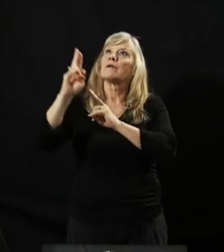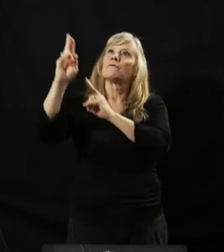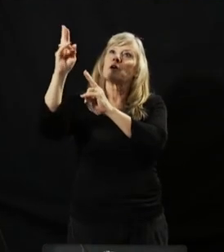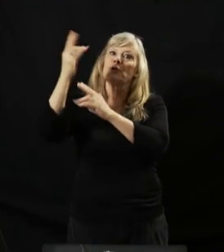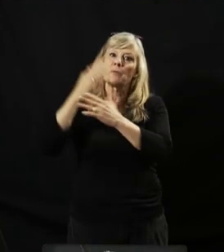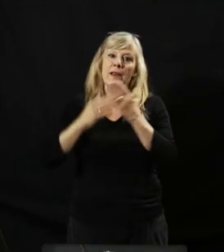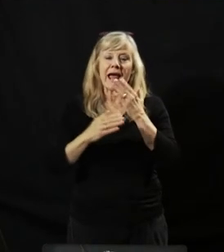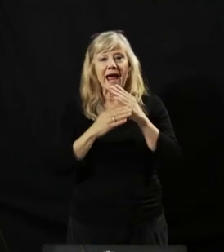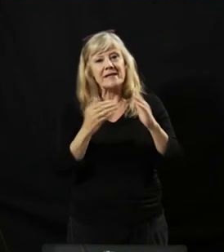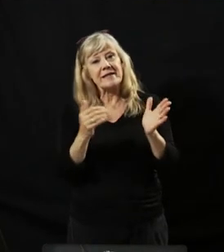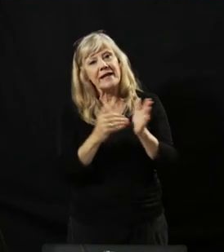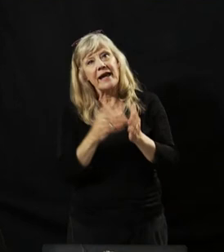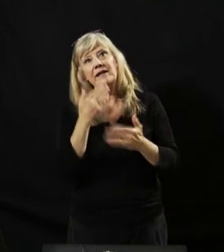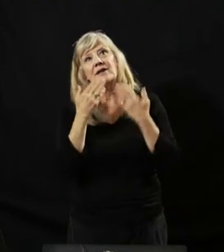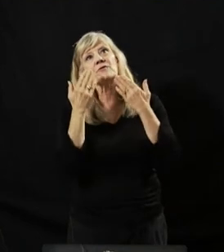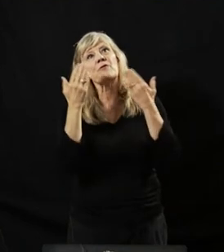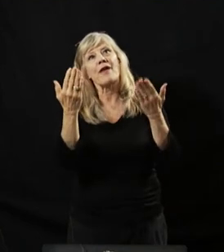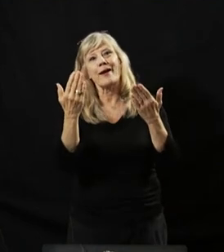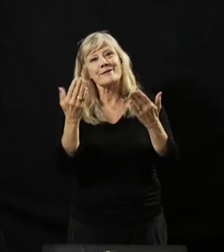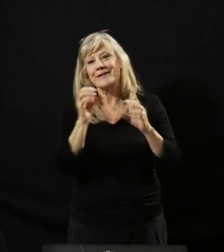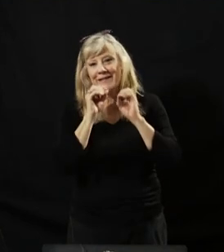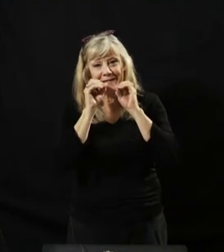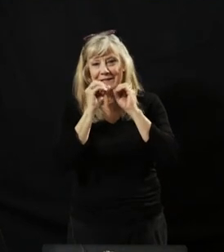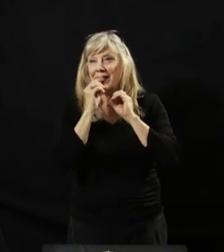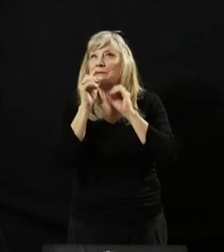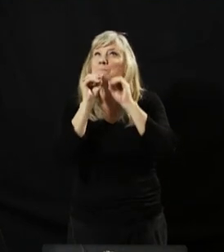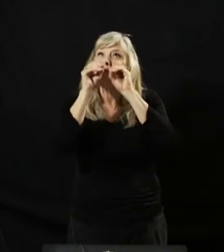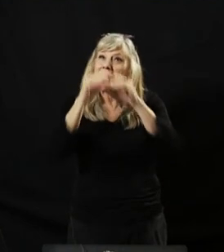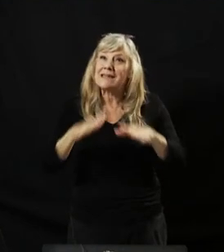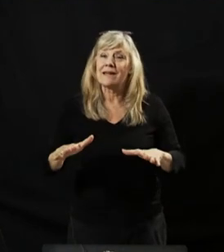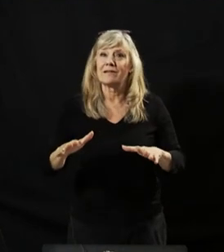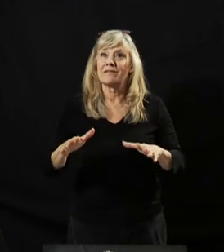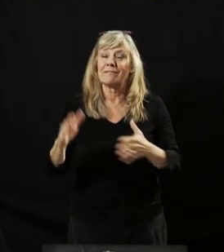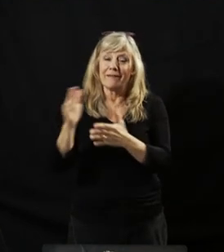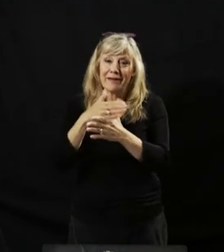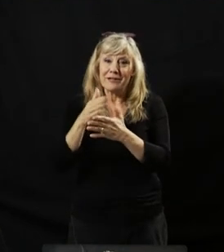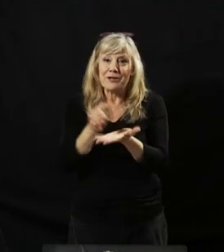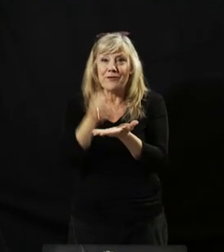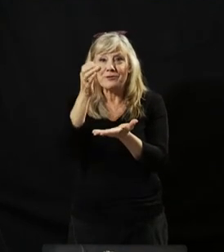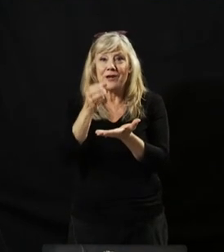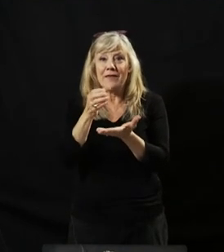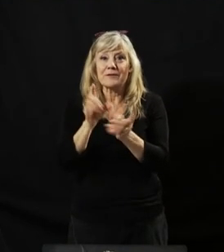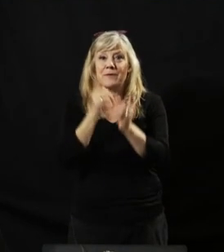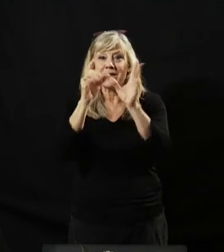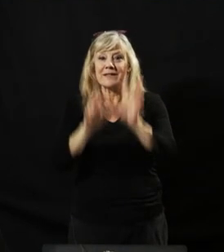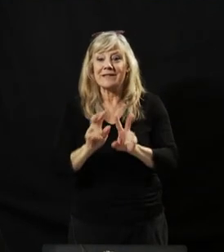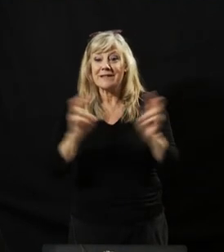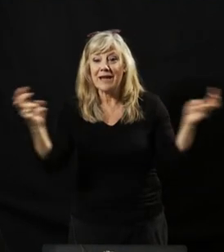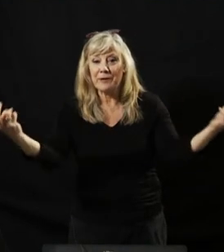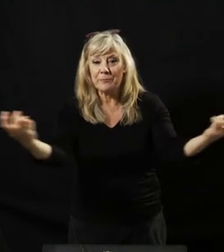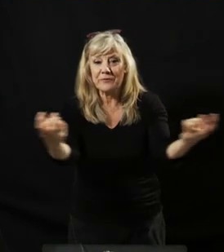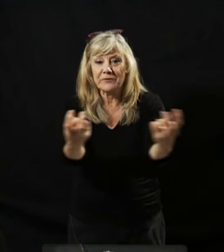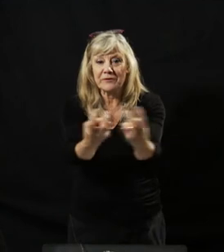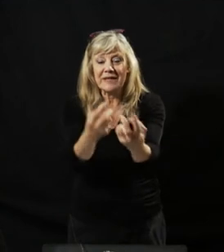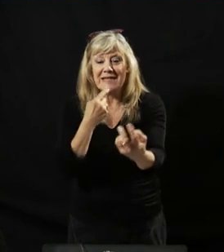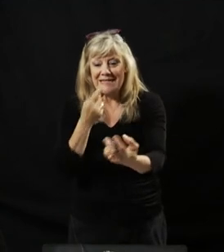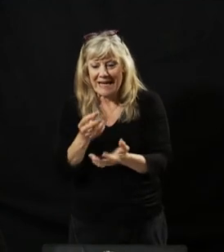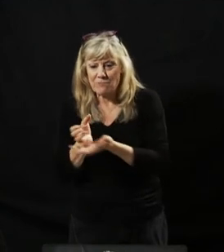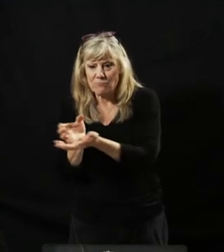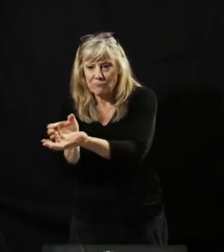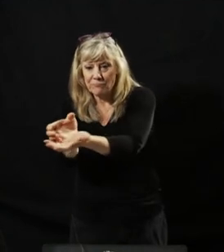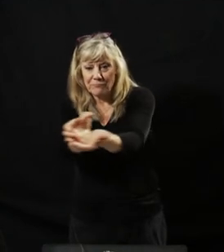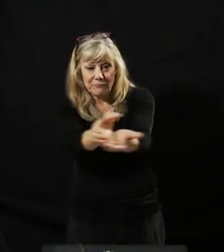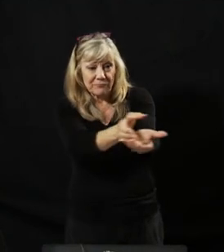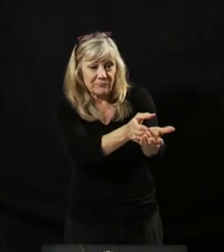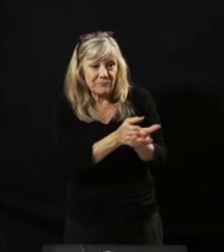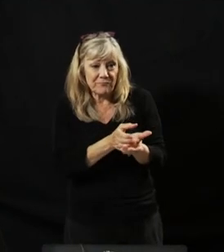and once more giving you thanks, he said the blessing and gave the chalice to his disciples, saying, "Take this, all